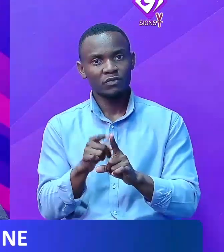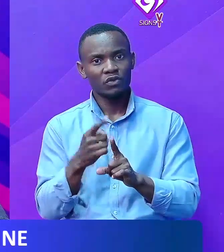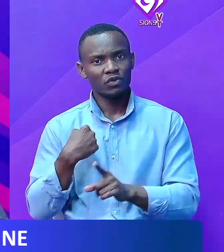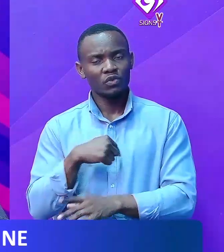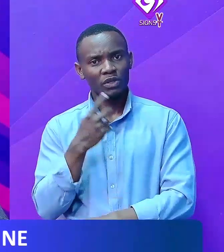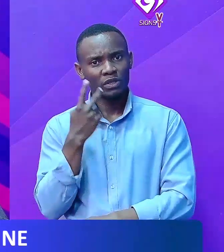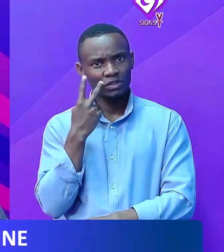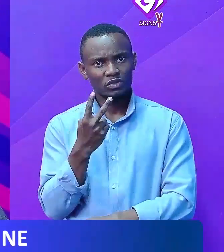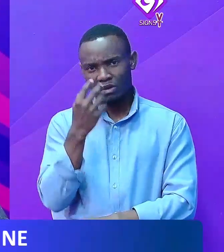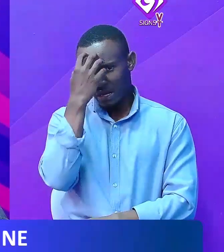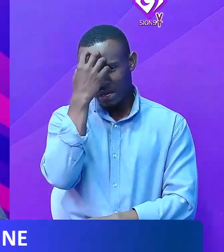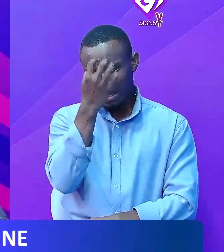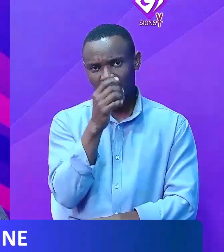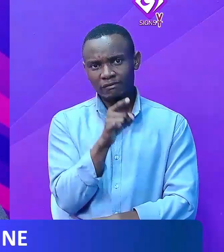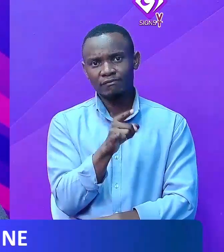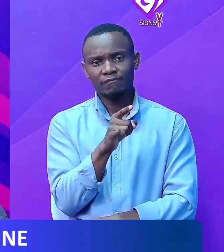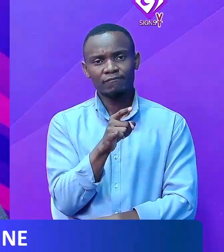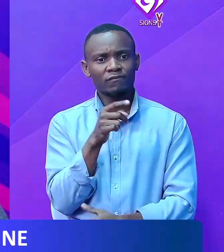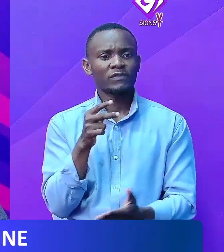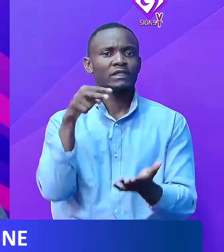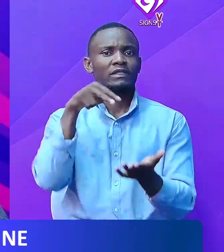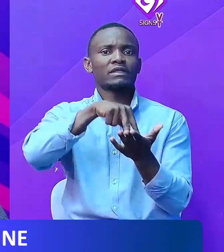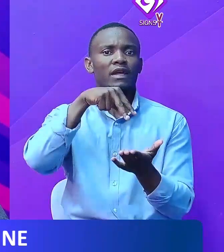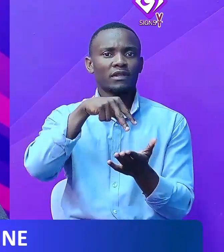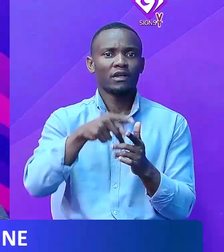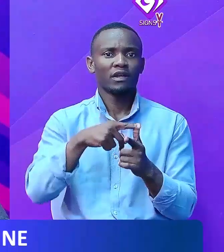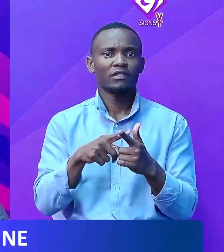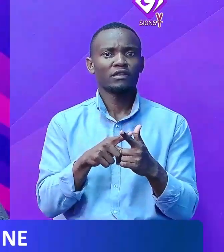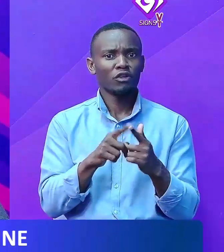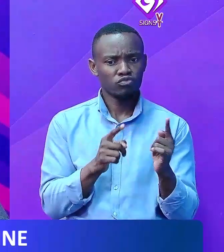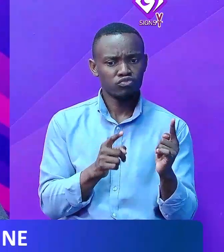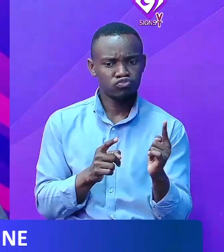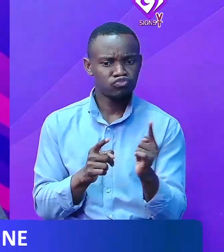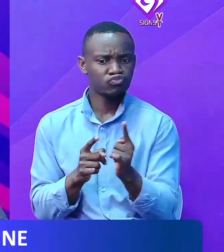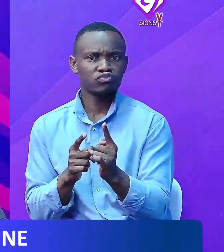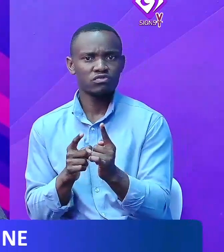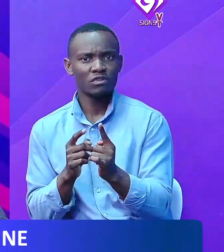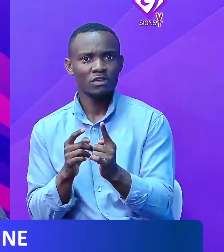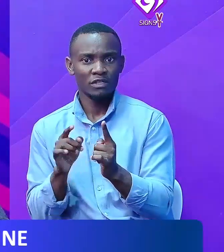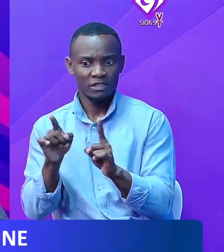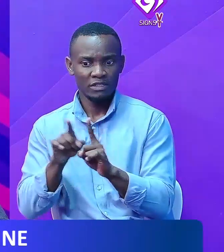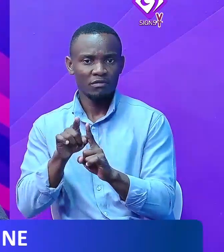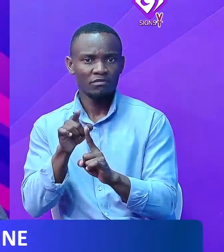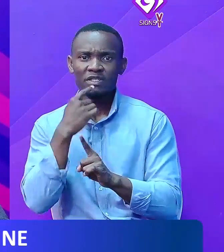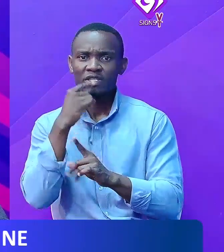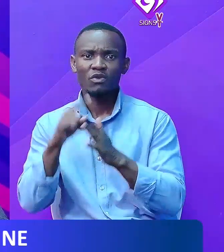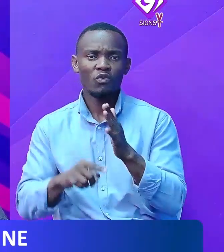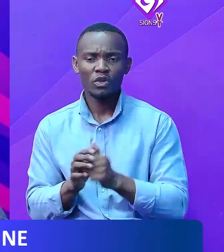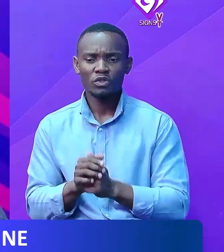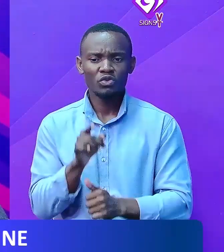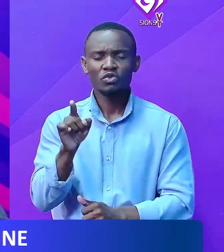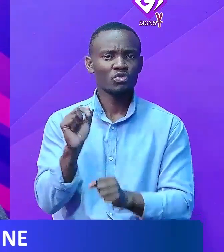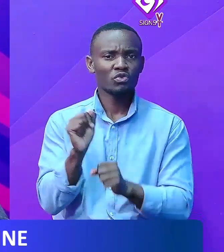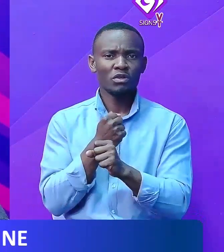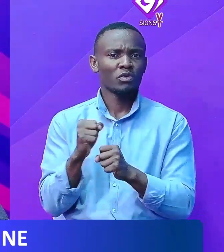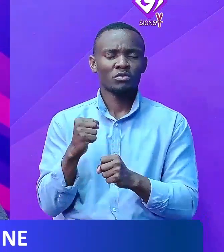angry Kibagendi rose from his seat and advanced towards Duale, declaring, "Duale, mimi huwezi nitishia.